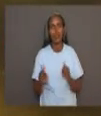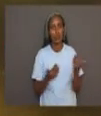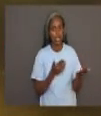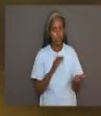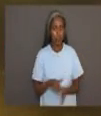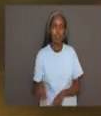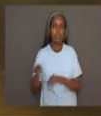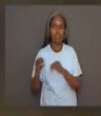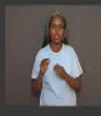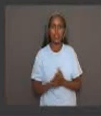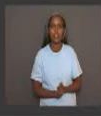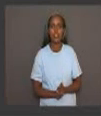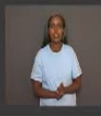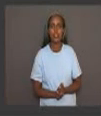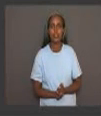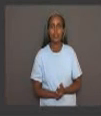Welcome back, students.